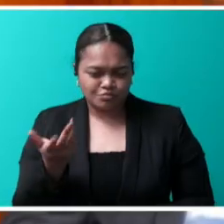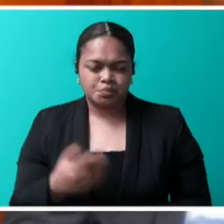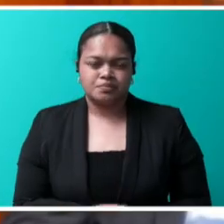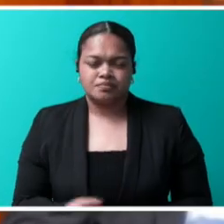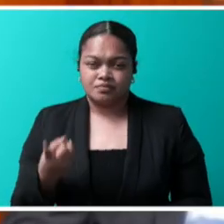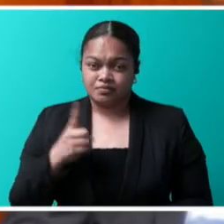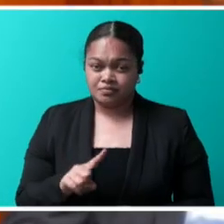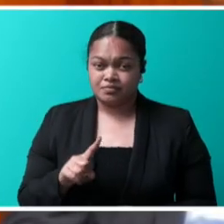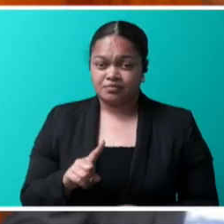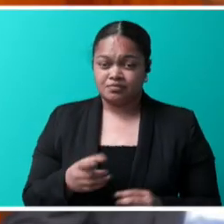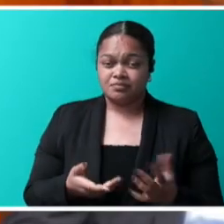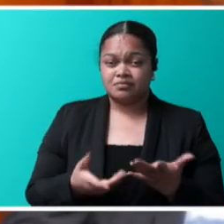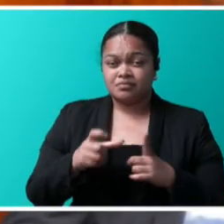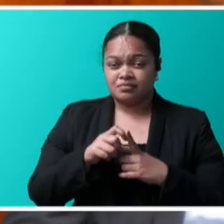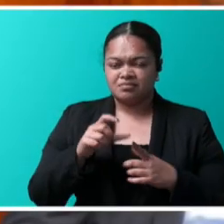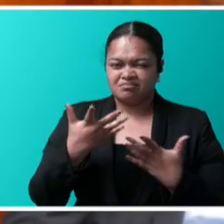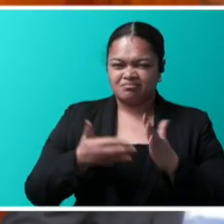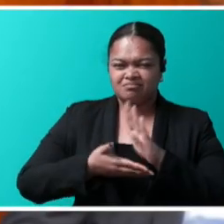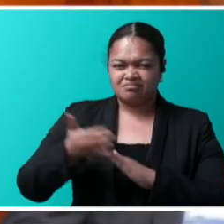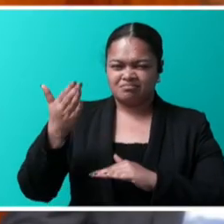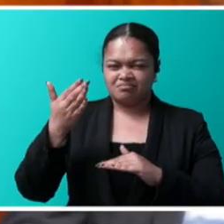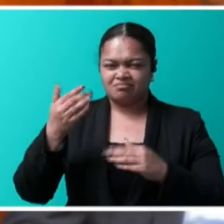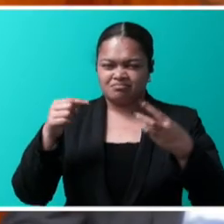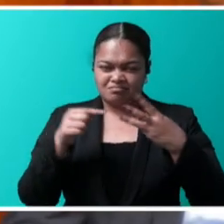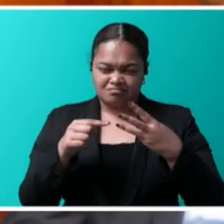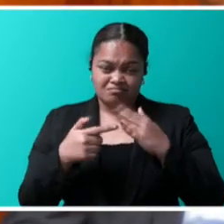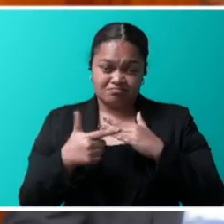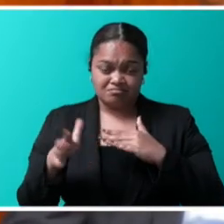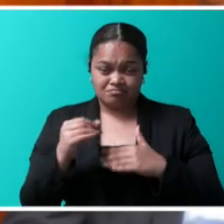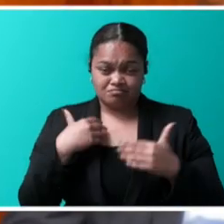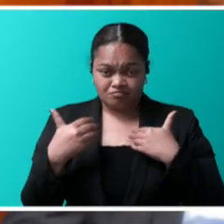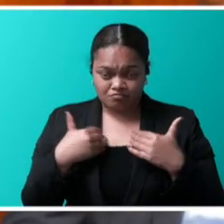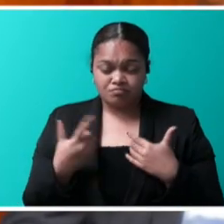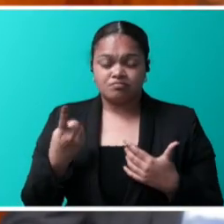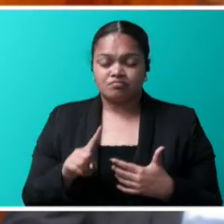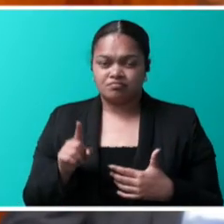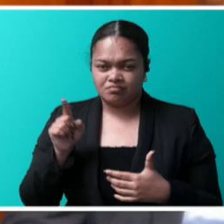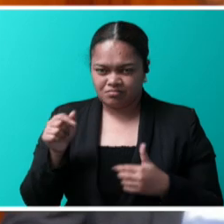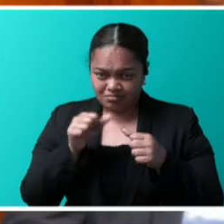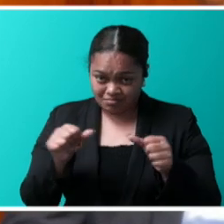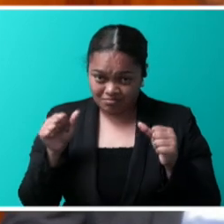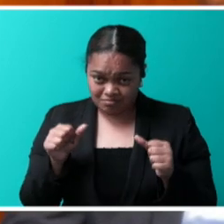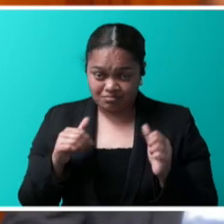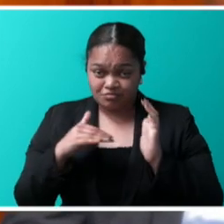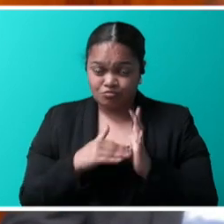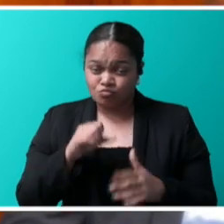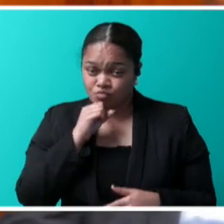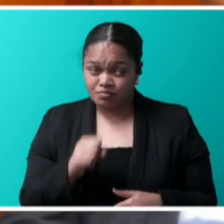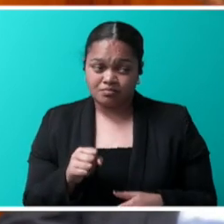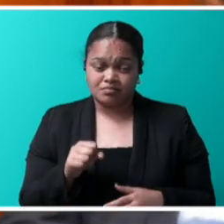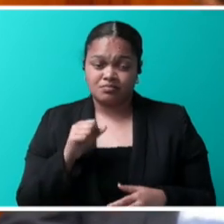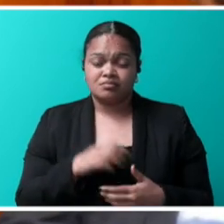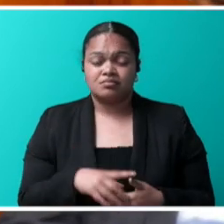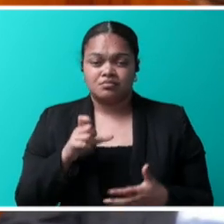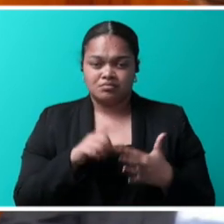the Dean, staff, and students of the Fiji College of Agriculture, Fisheries and Forest, Chairman, CEO, and staff